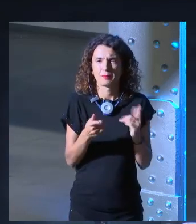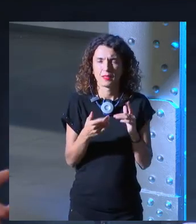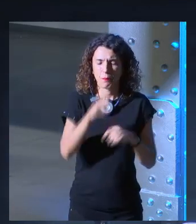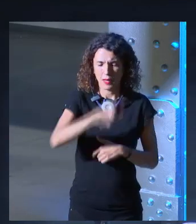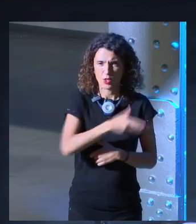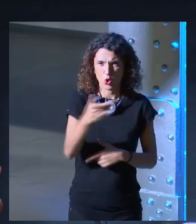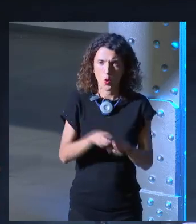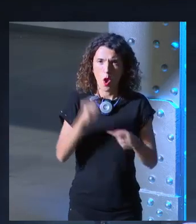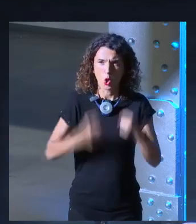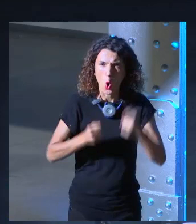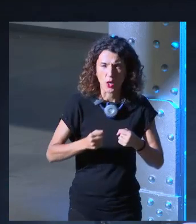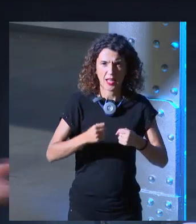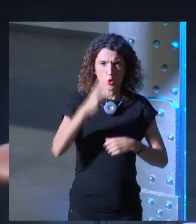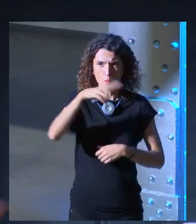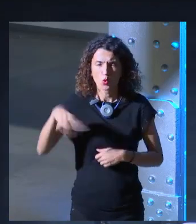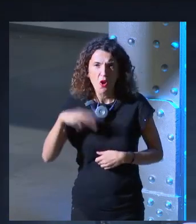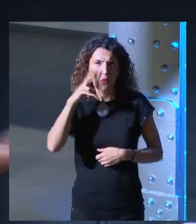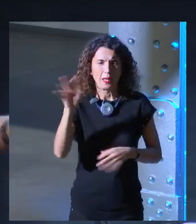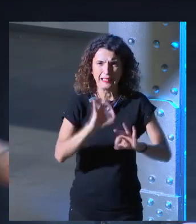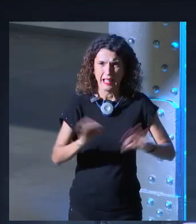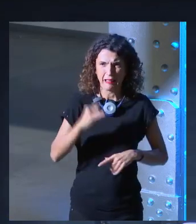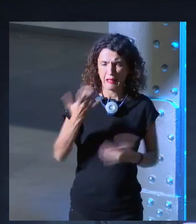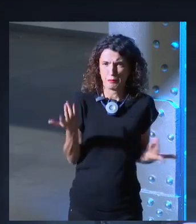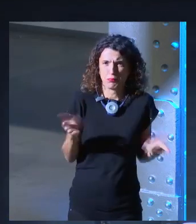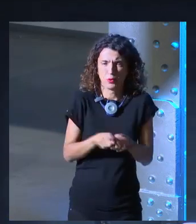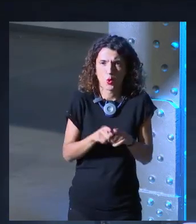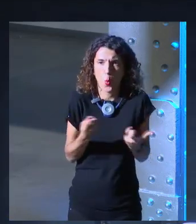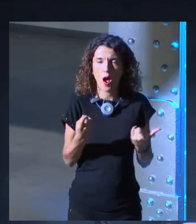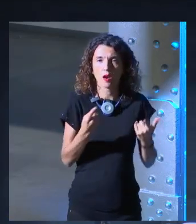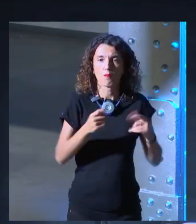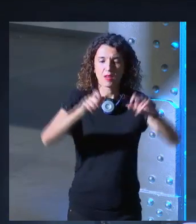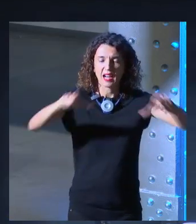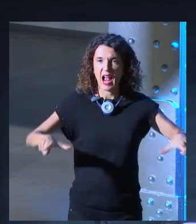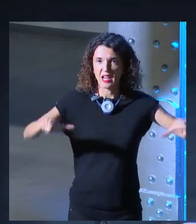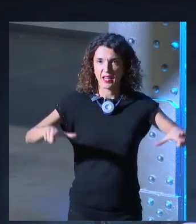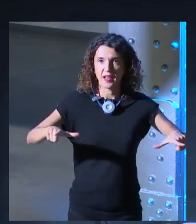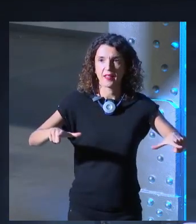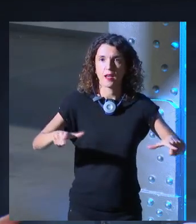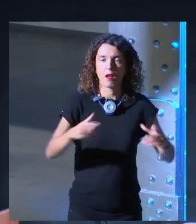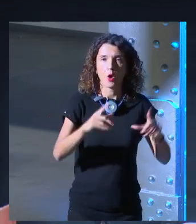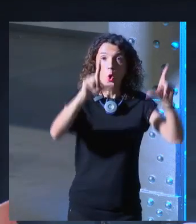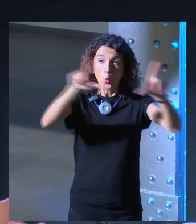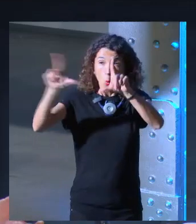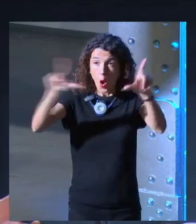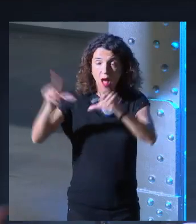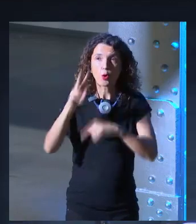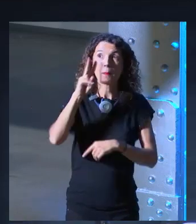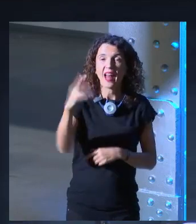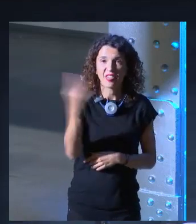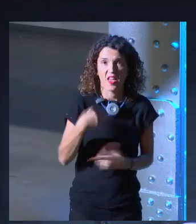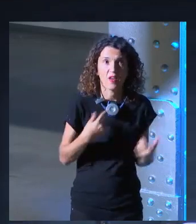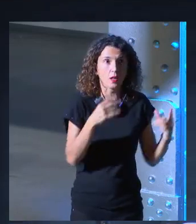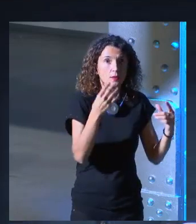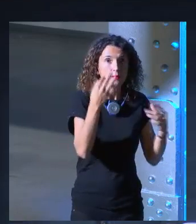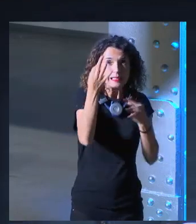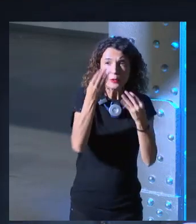and not seeing anything. A picture gallery is the one place where you're meant to look. I mean, what is the point of going in if you're not going